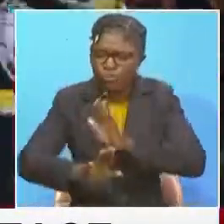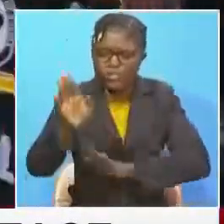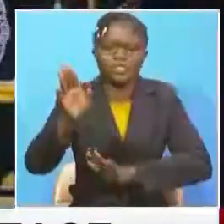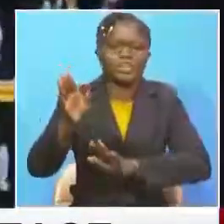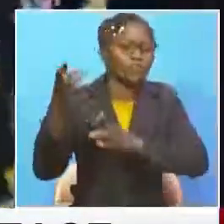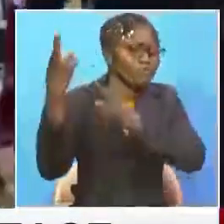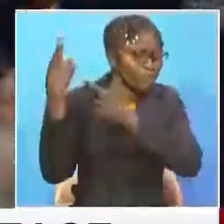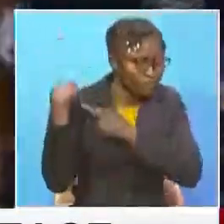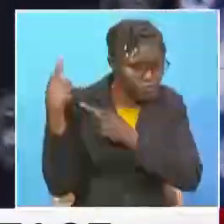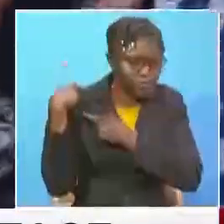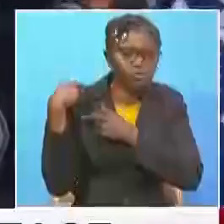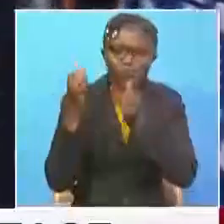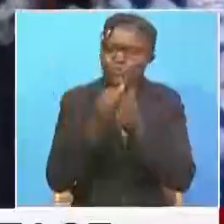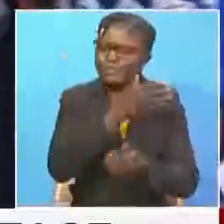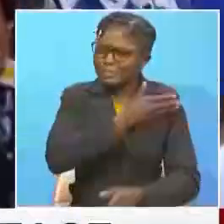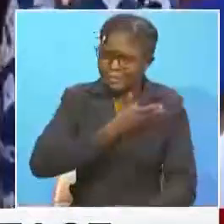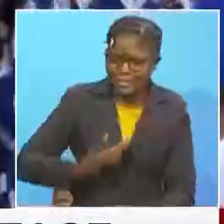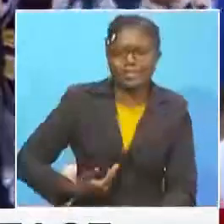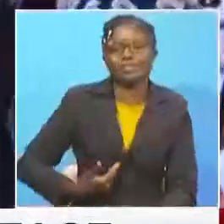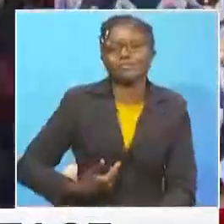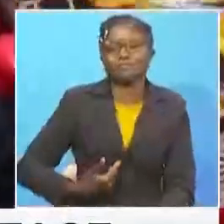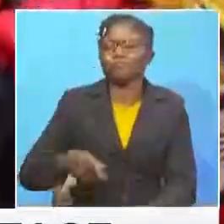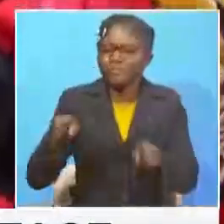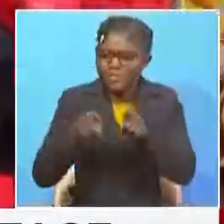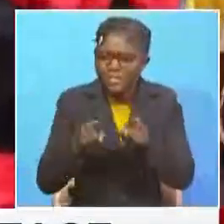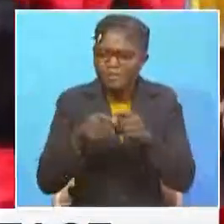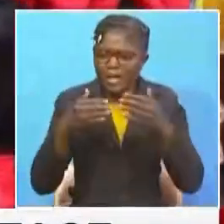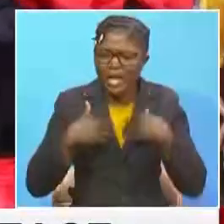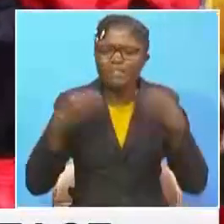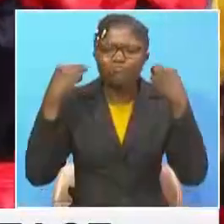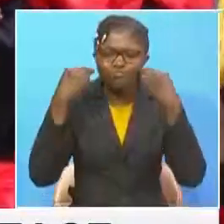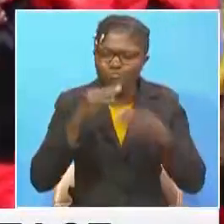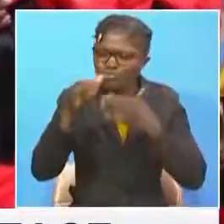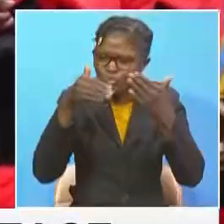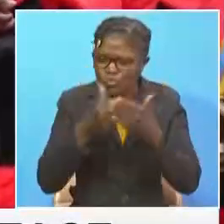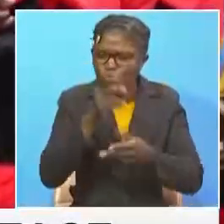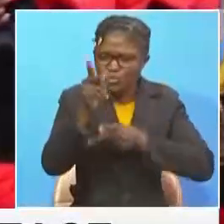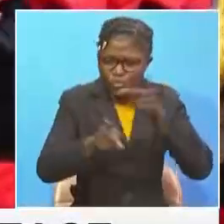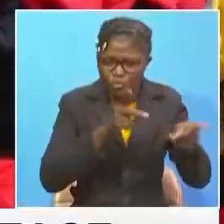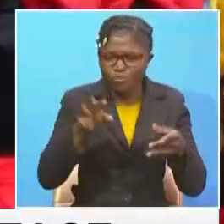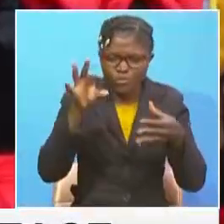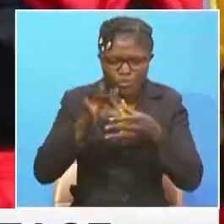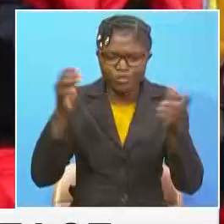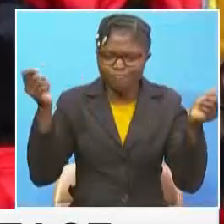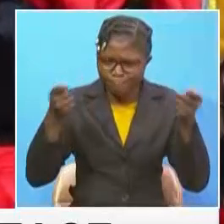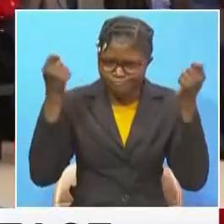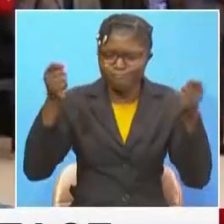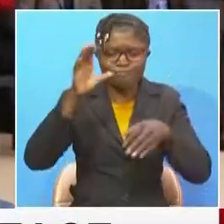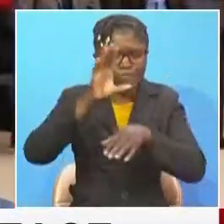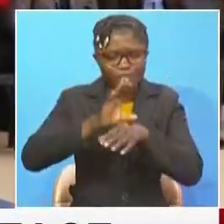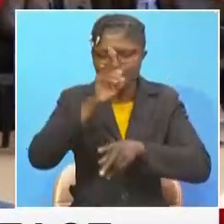with diligence. Bishop Mlenga also had a message for the newly inducted Reverend and church